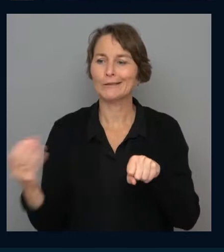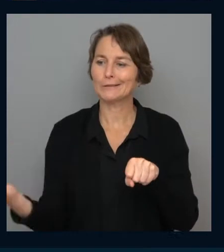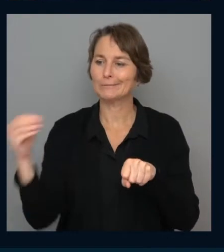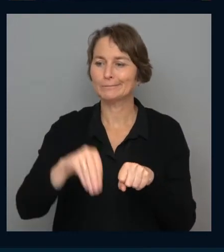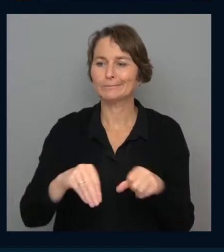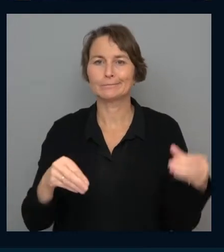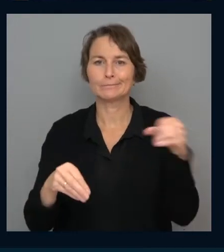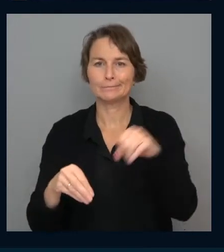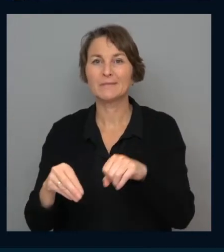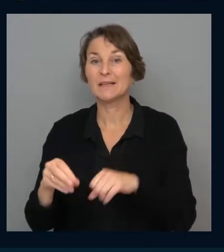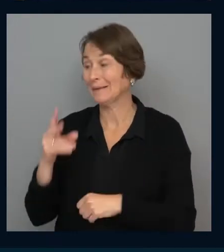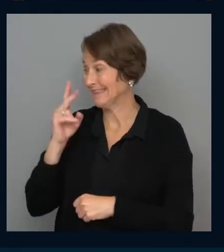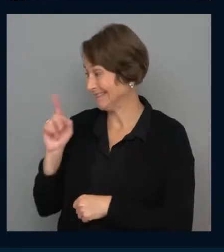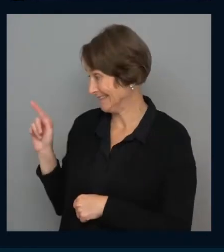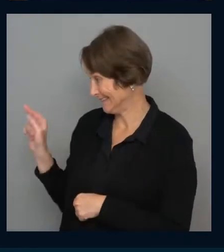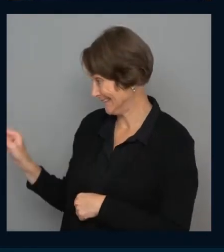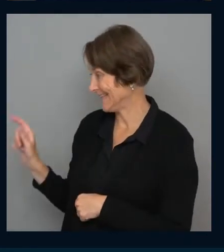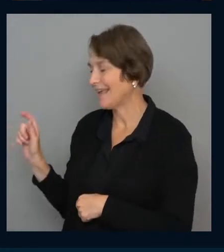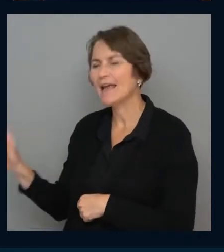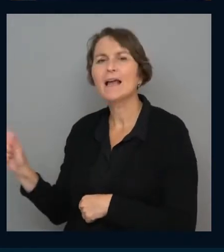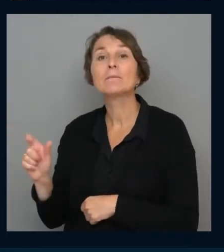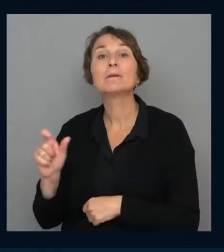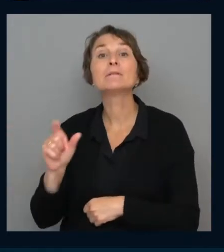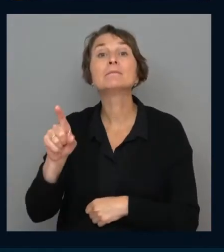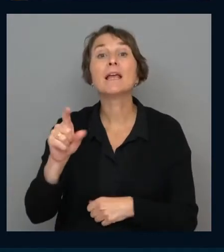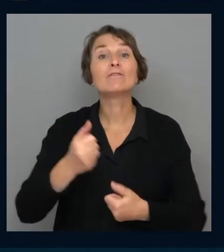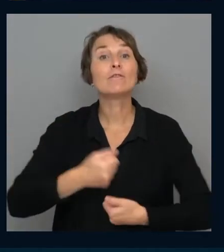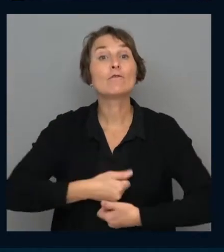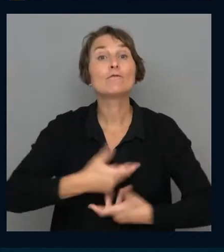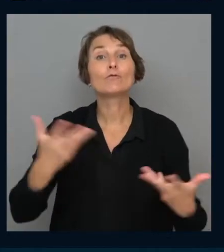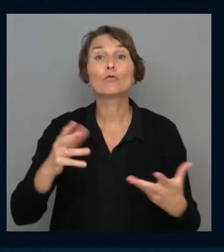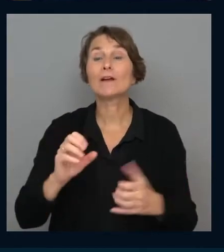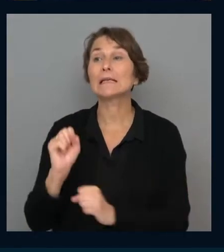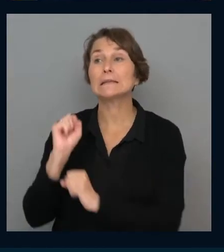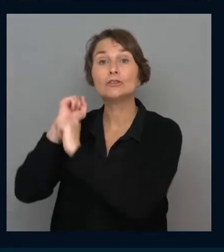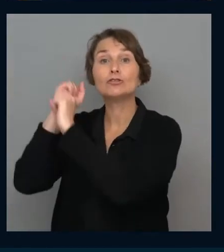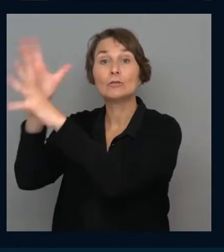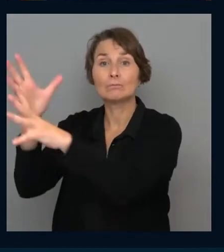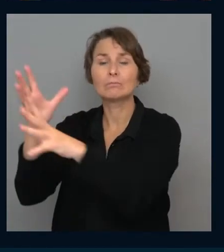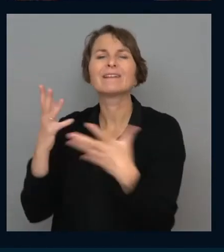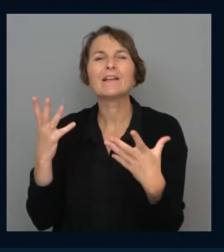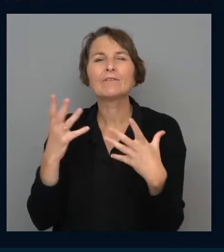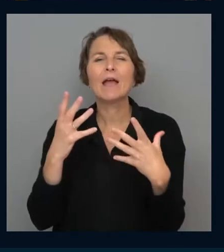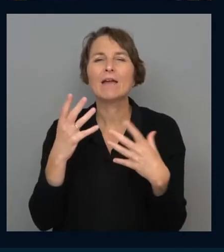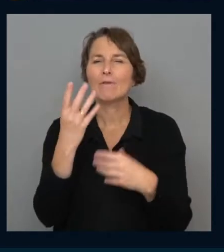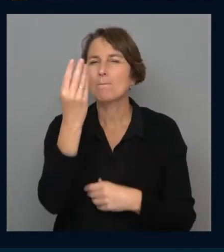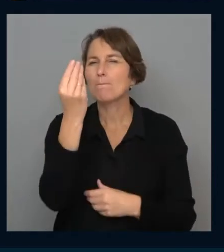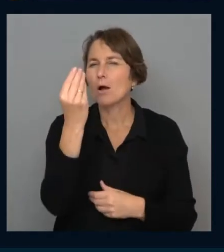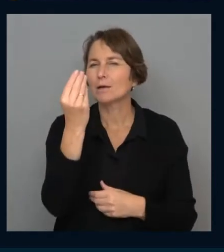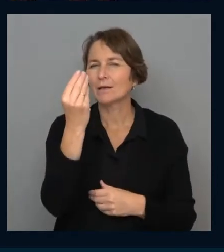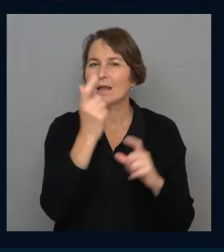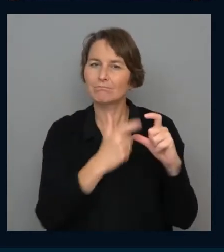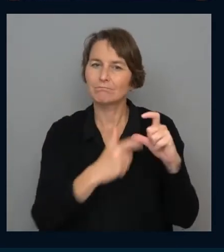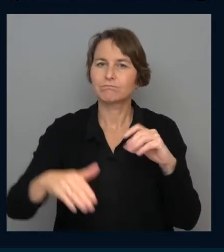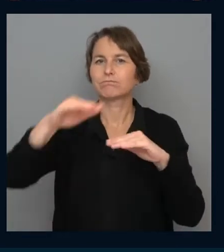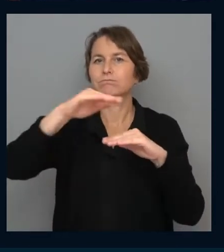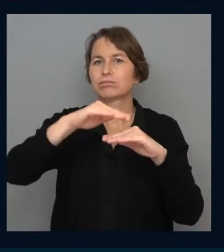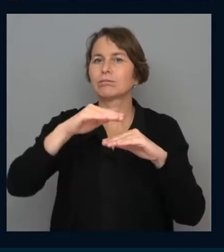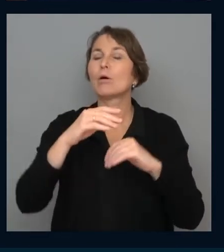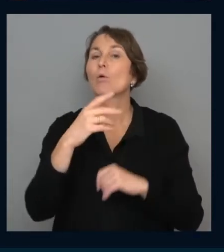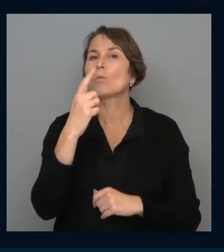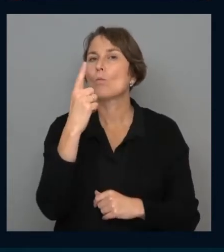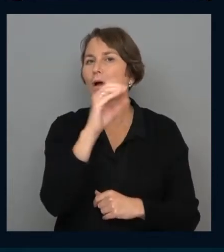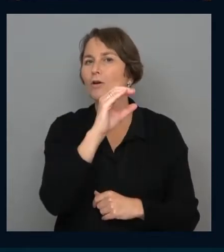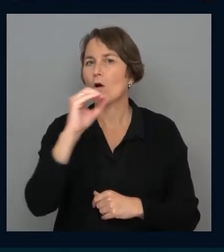for orders of $100 or more. Now, we've been approached by our marketing team, and they say, we want to run a test over the bank holiday